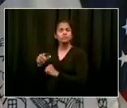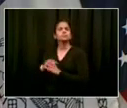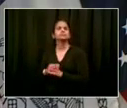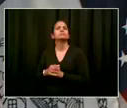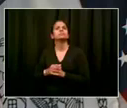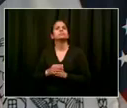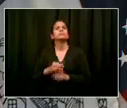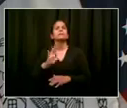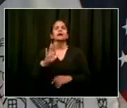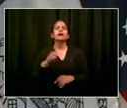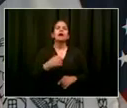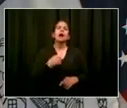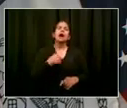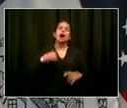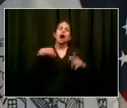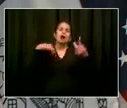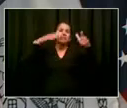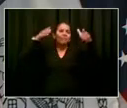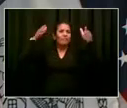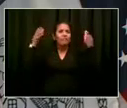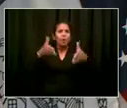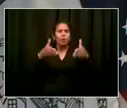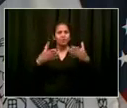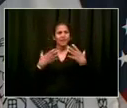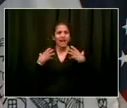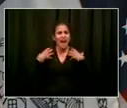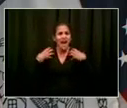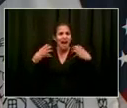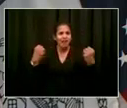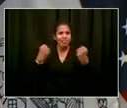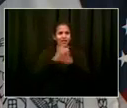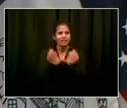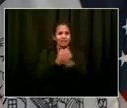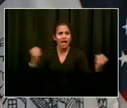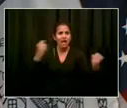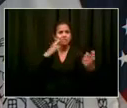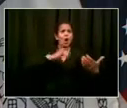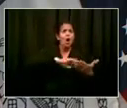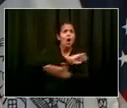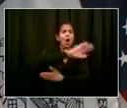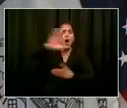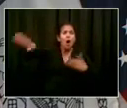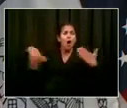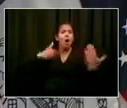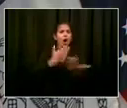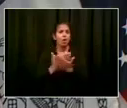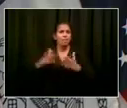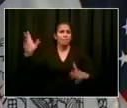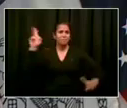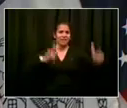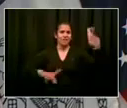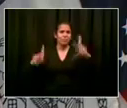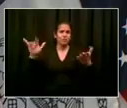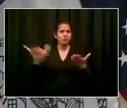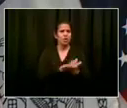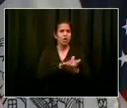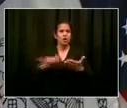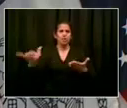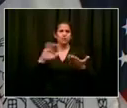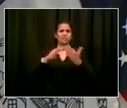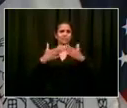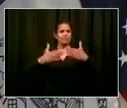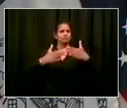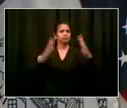healthcare situation. These decisions, of course, are made by the leadership of our social